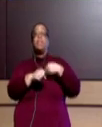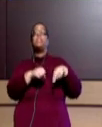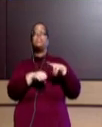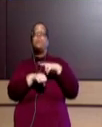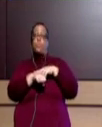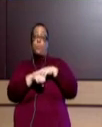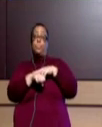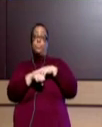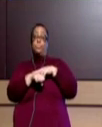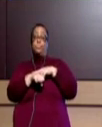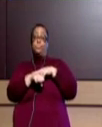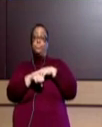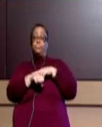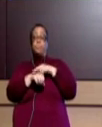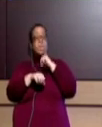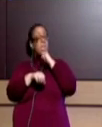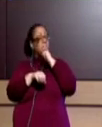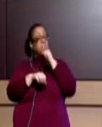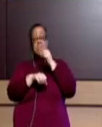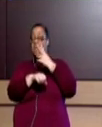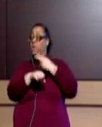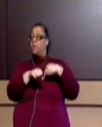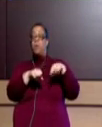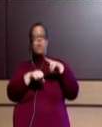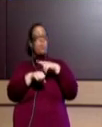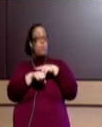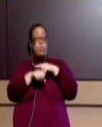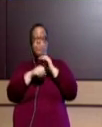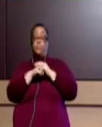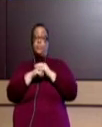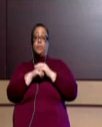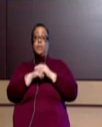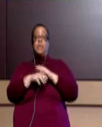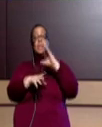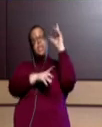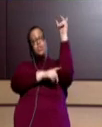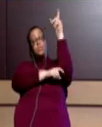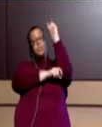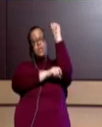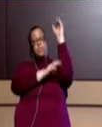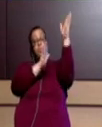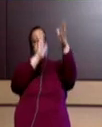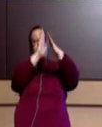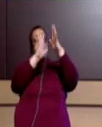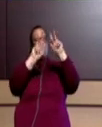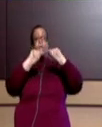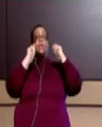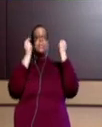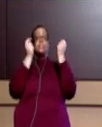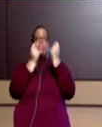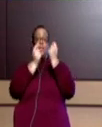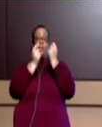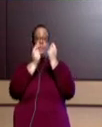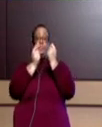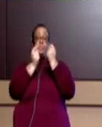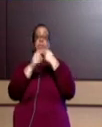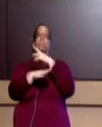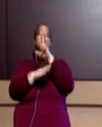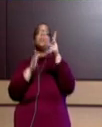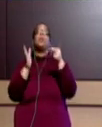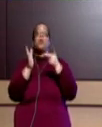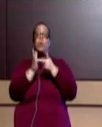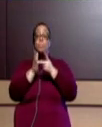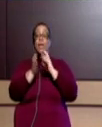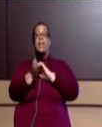This is not a norm. Can you do me a favor? Can you celebrate our praise team? We're going to thank God for them being with us on tonight. They're going to come back at the